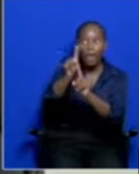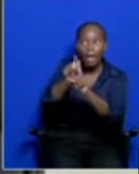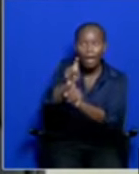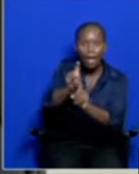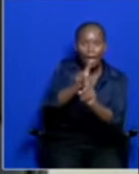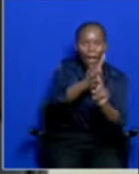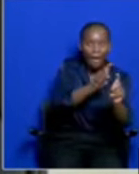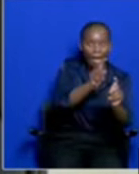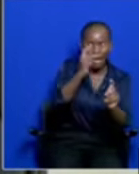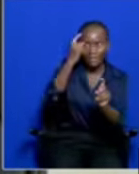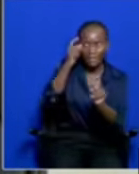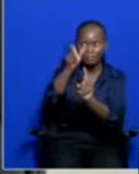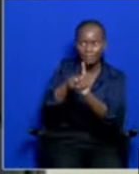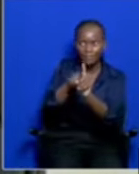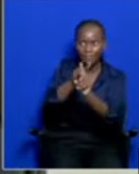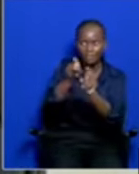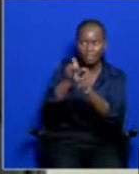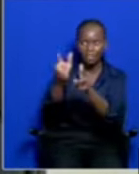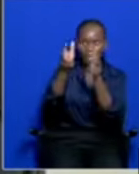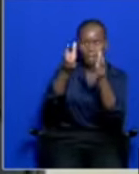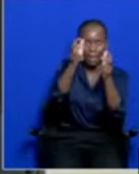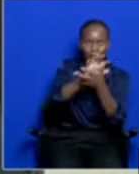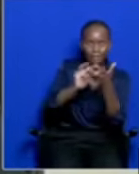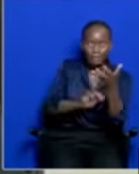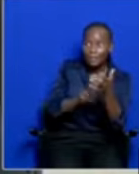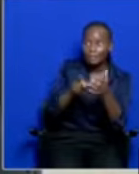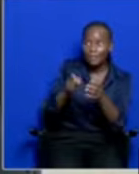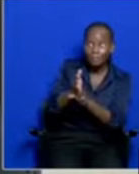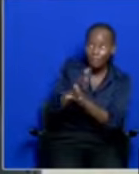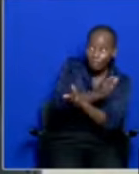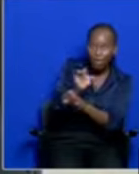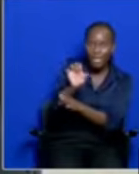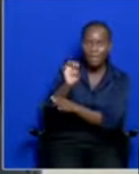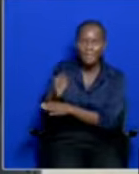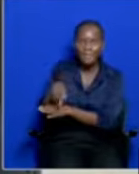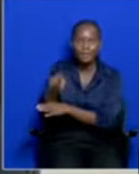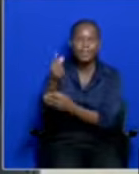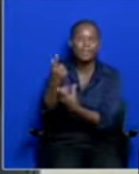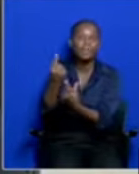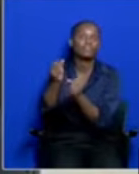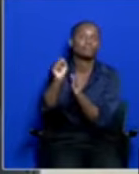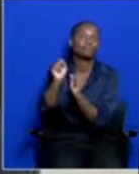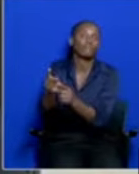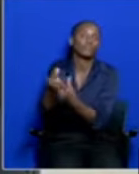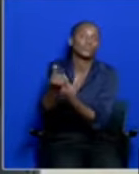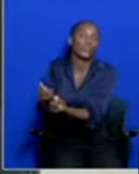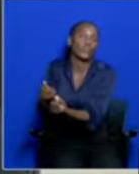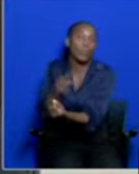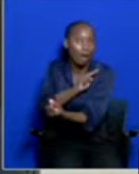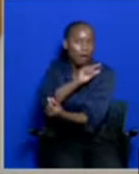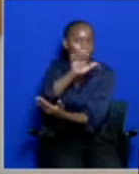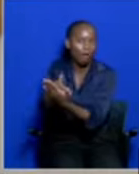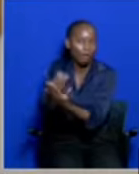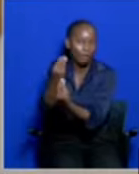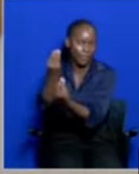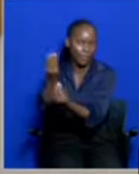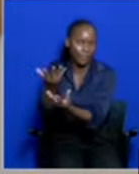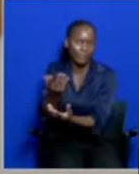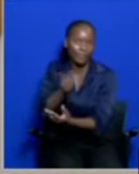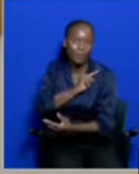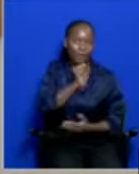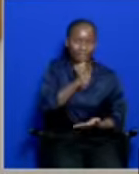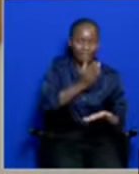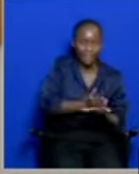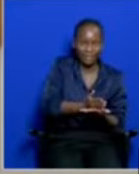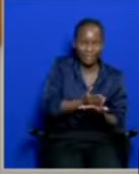who confirmed that they are the police officers involved? And then based on the facts of the case, EMPD